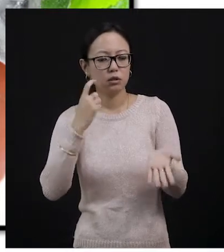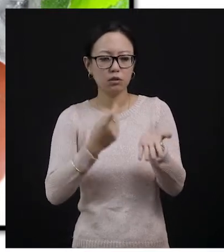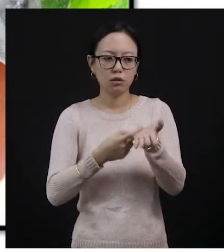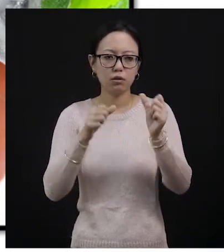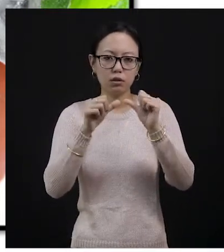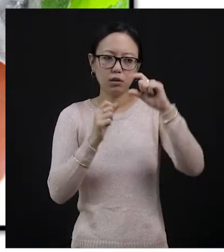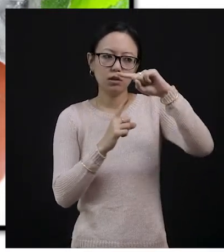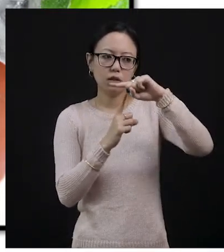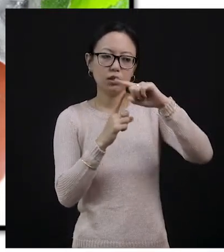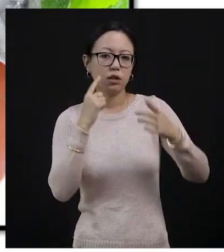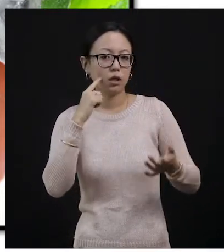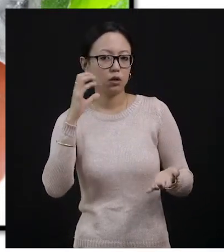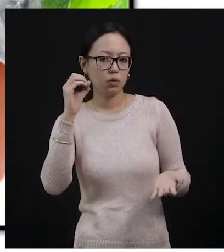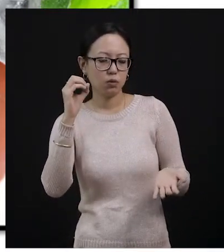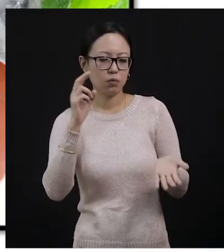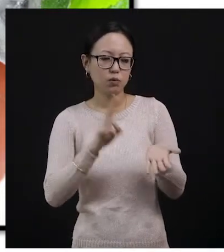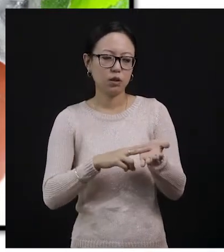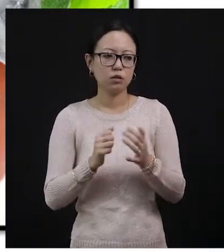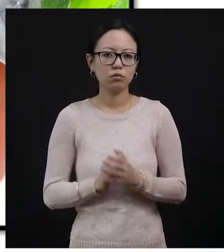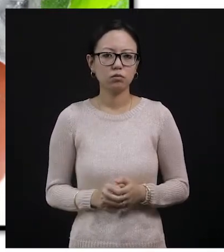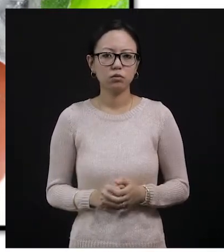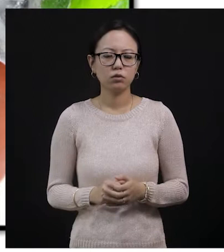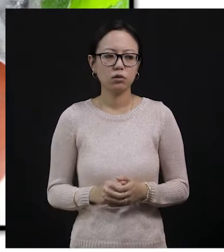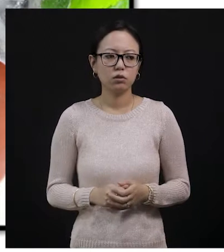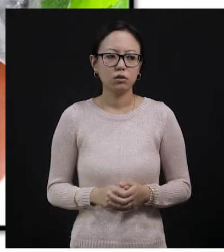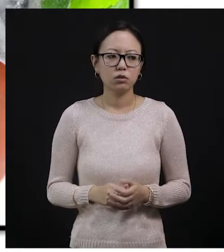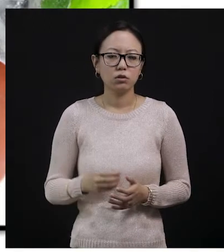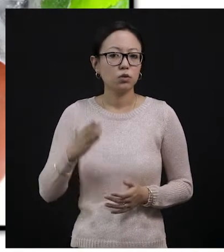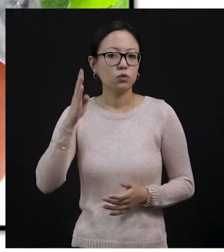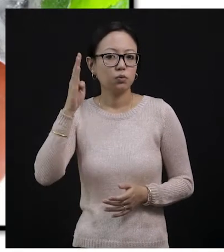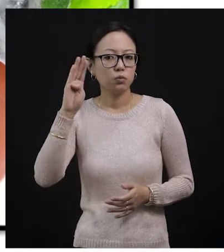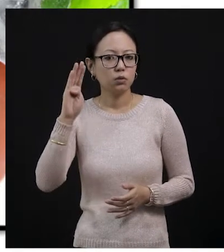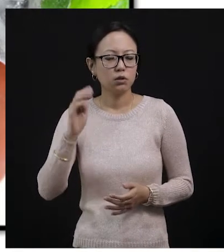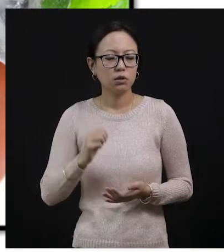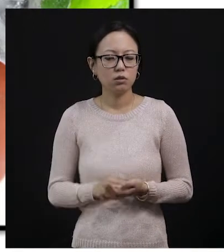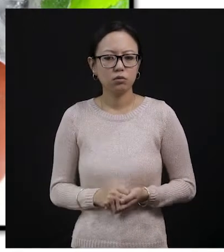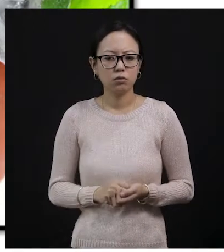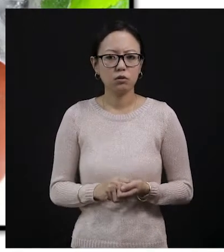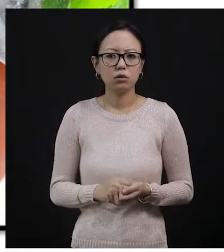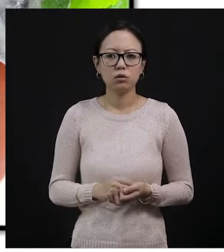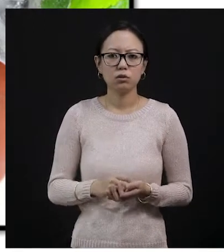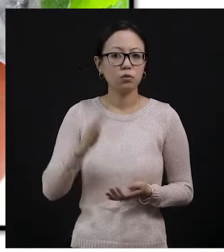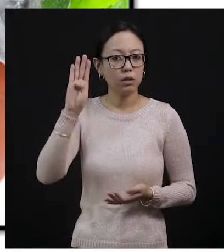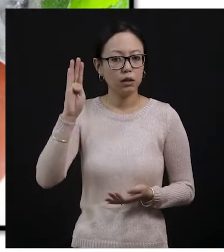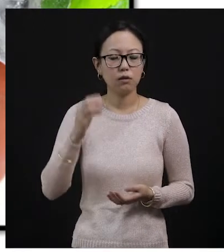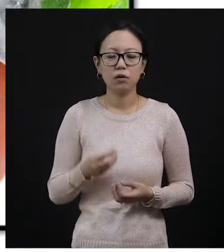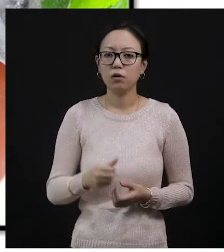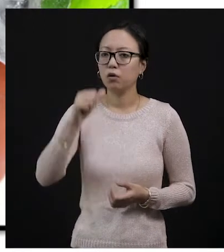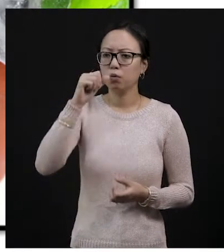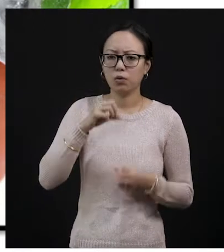Transpiration. Okay? The loss of water from a plant through the leaves is